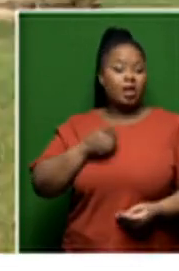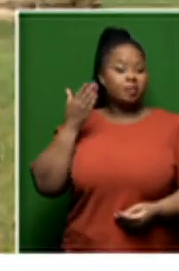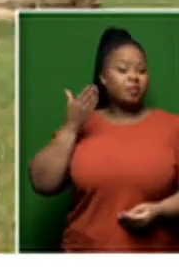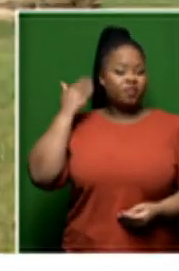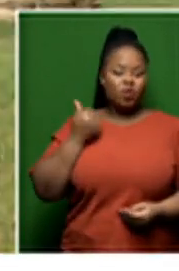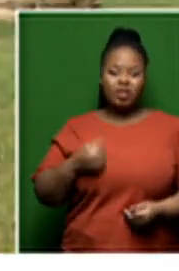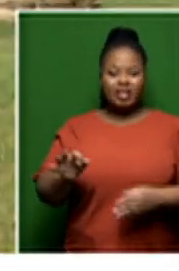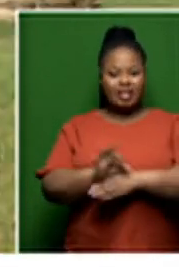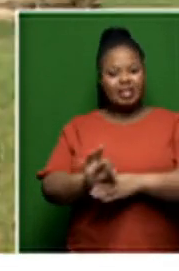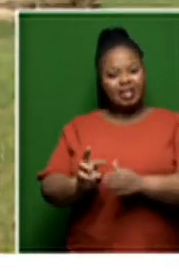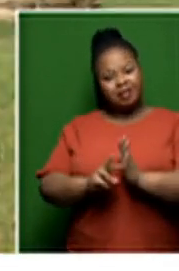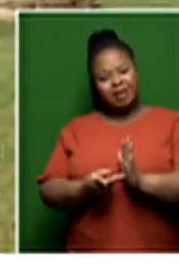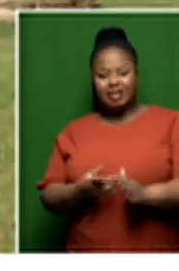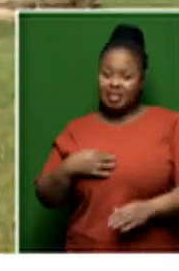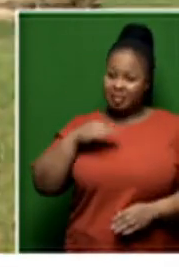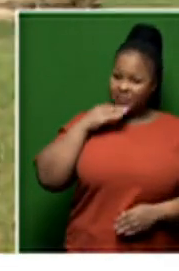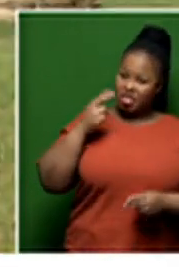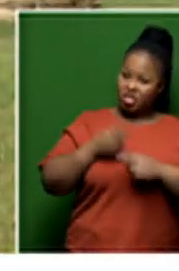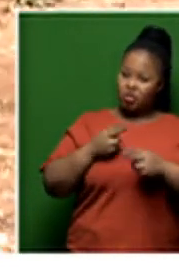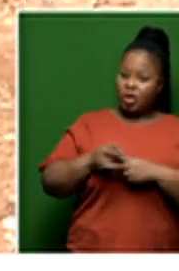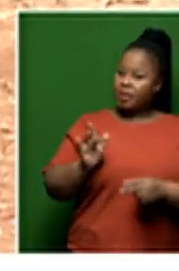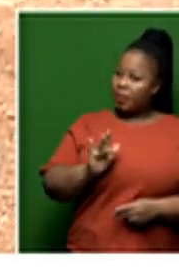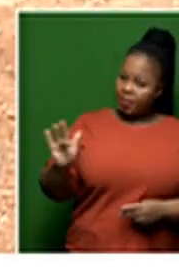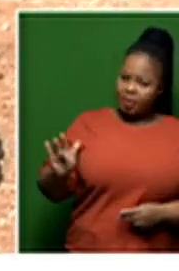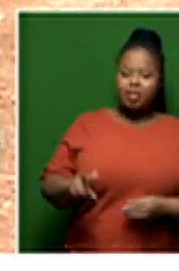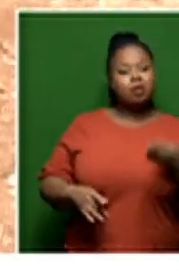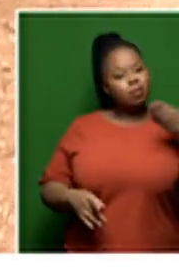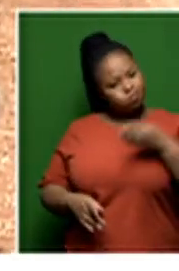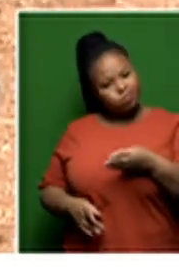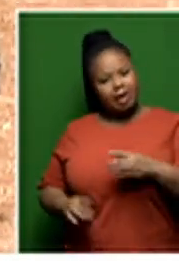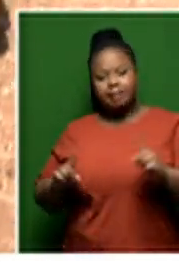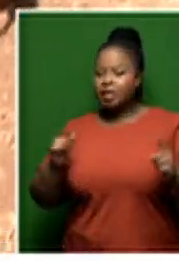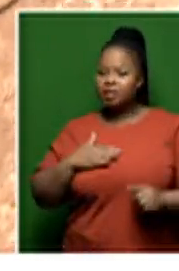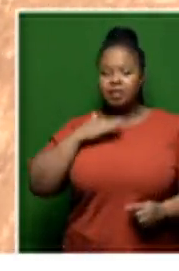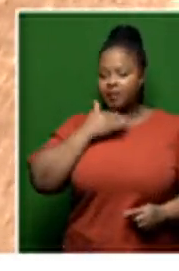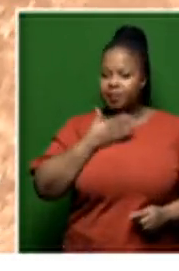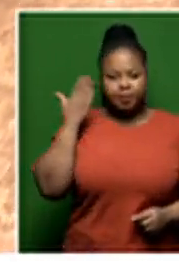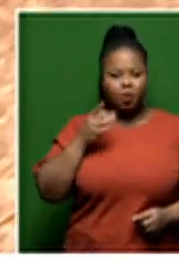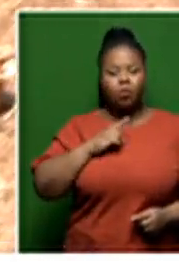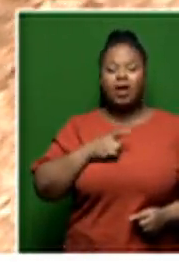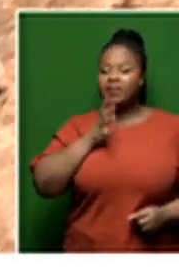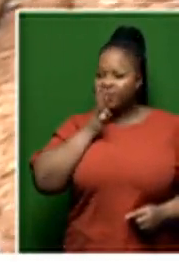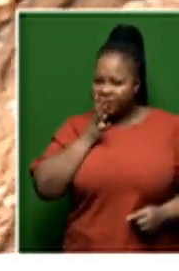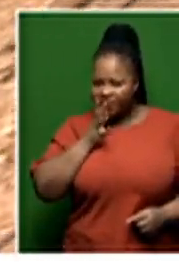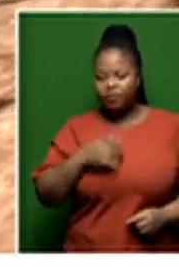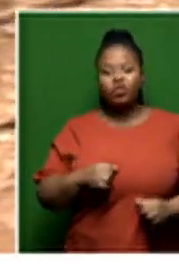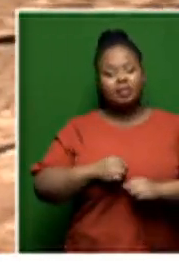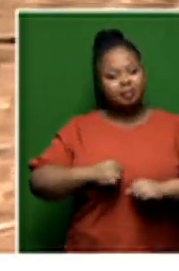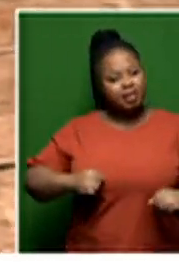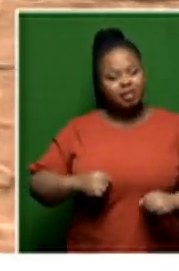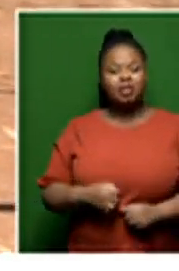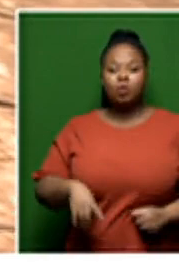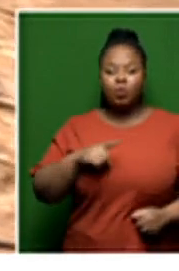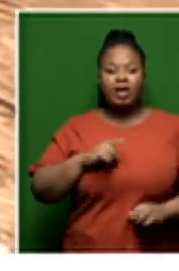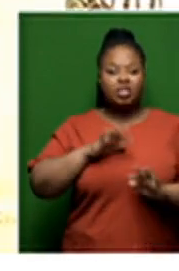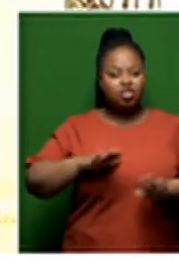some cases, it's not that the toilets were not there. The toilets were there, but they were not enough because of the huge demand for spaces